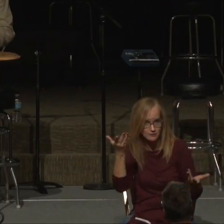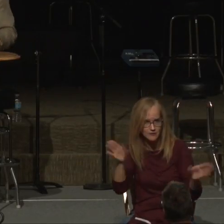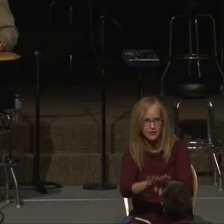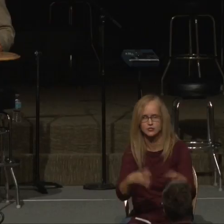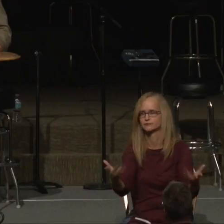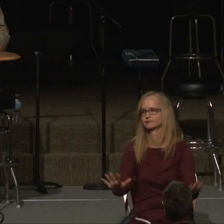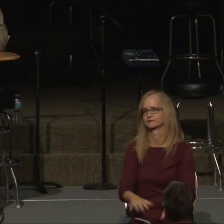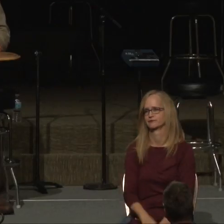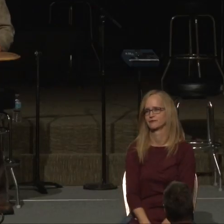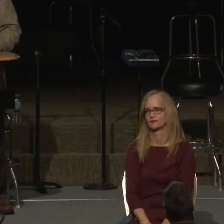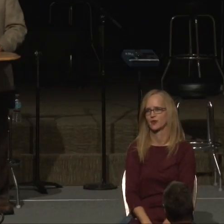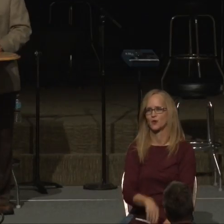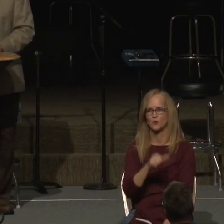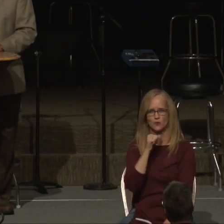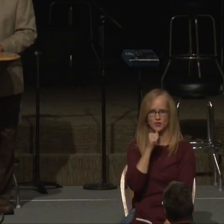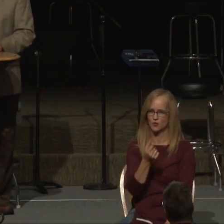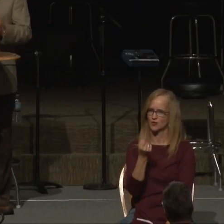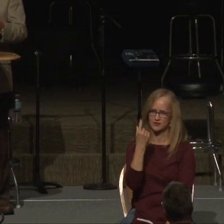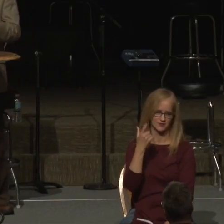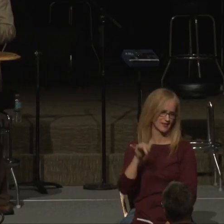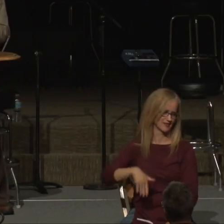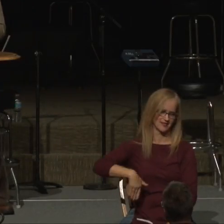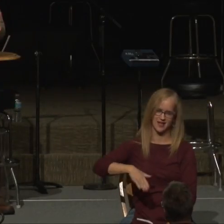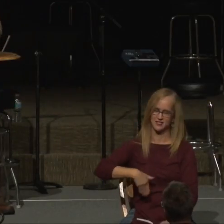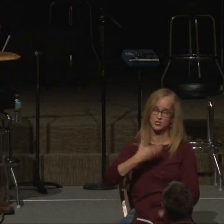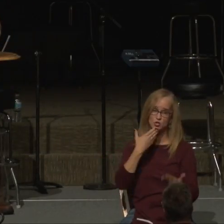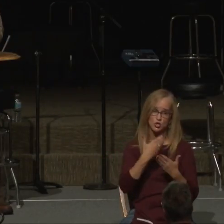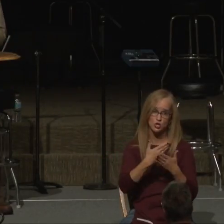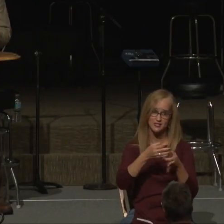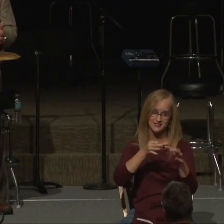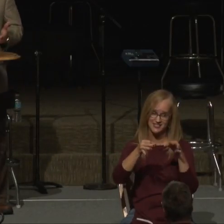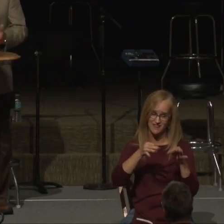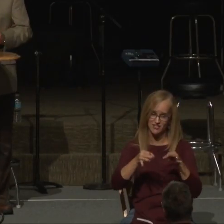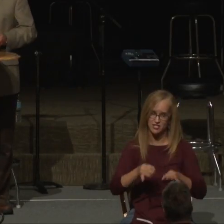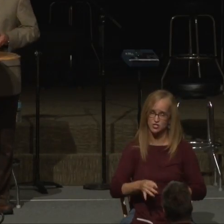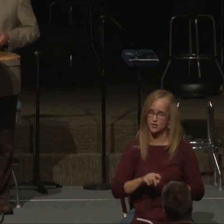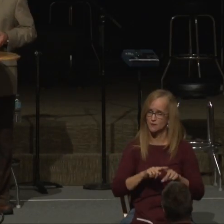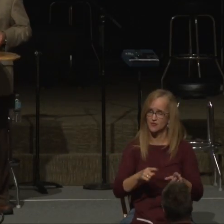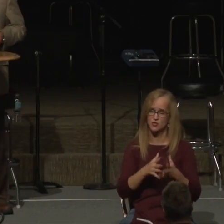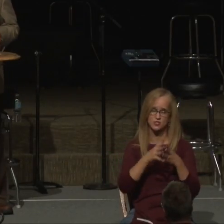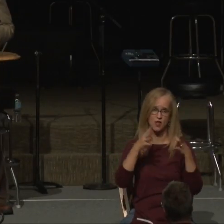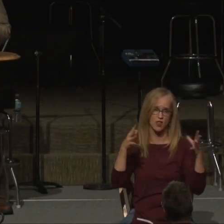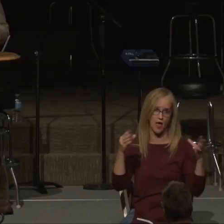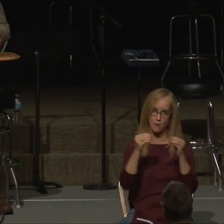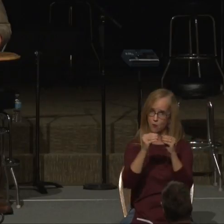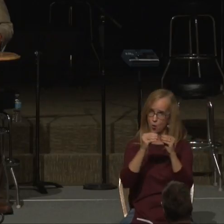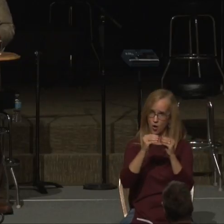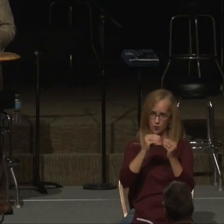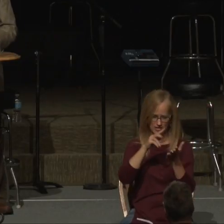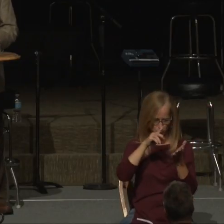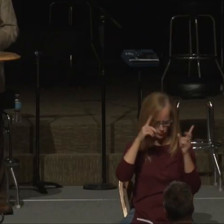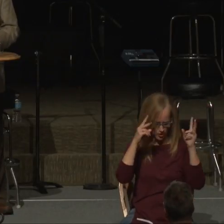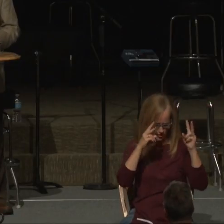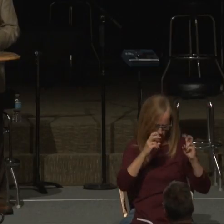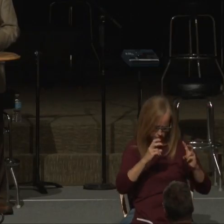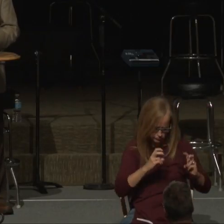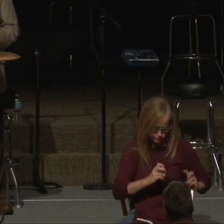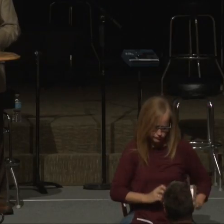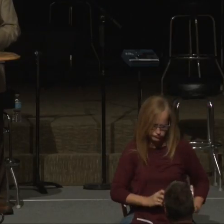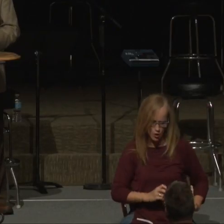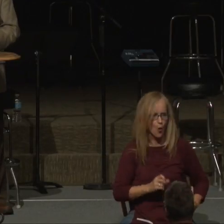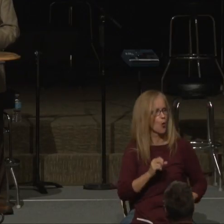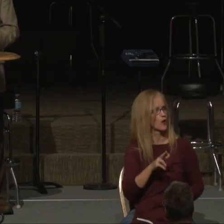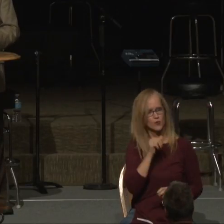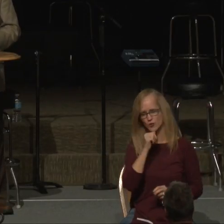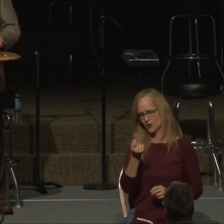No. I don't think we've got it quite just yet. That's a good definition, but you know what? There's a lot there that if we don't dig into it, we don't really grasp or